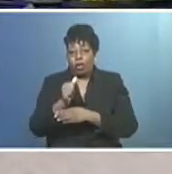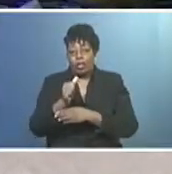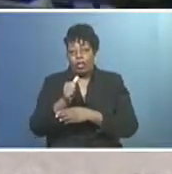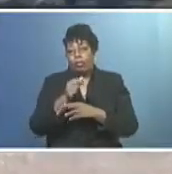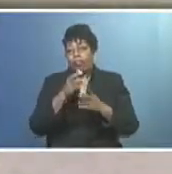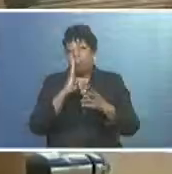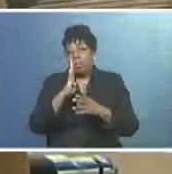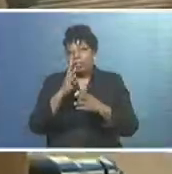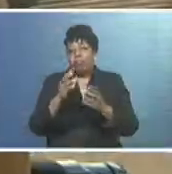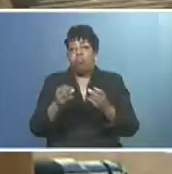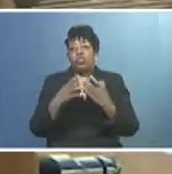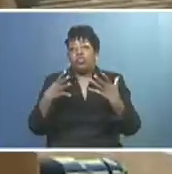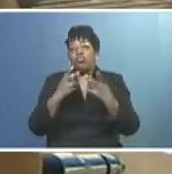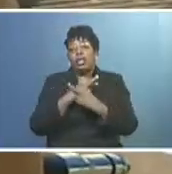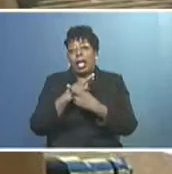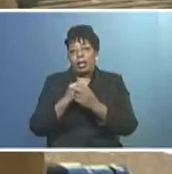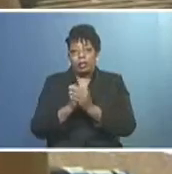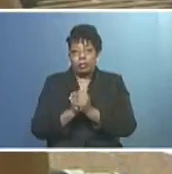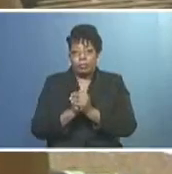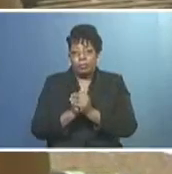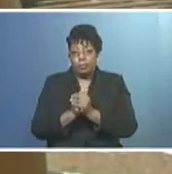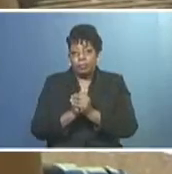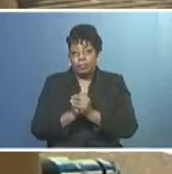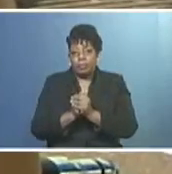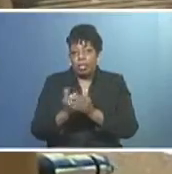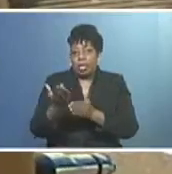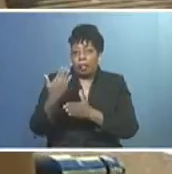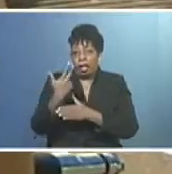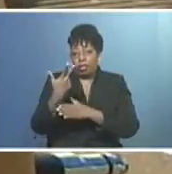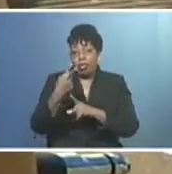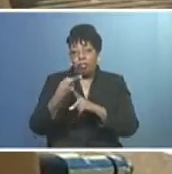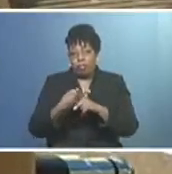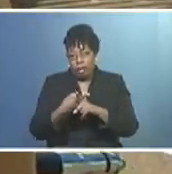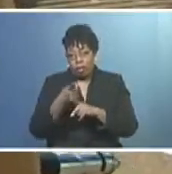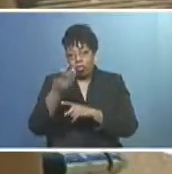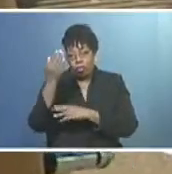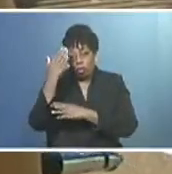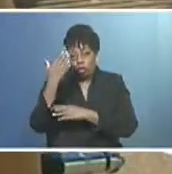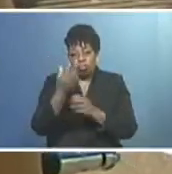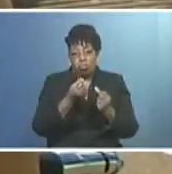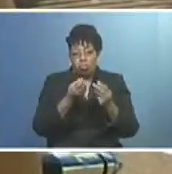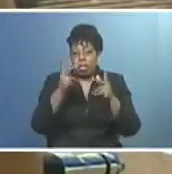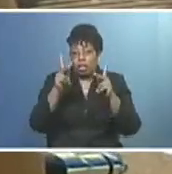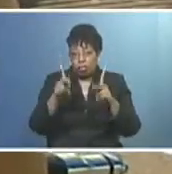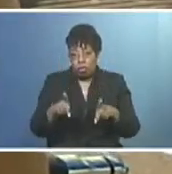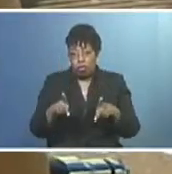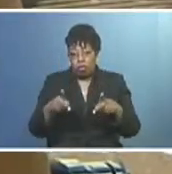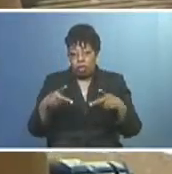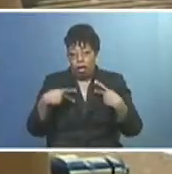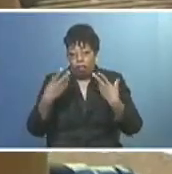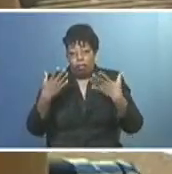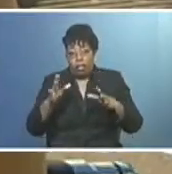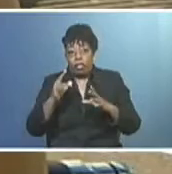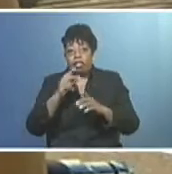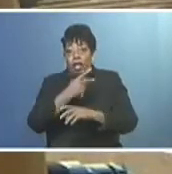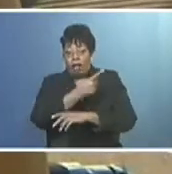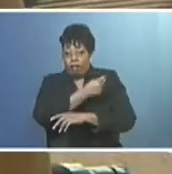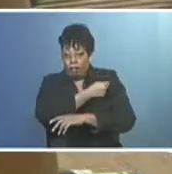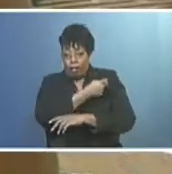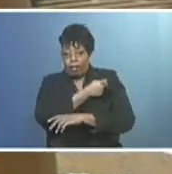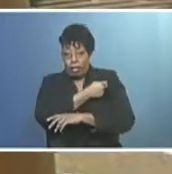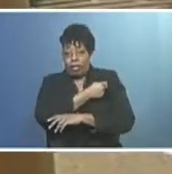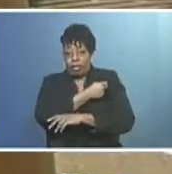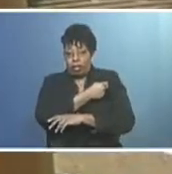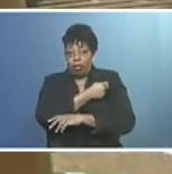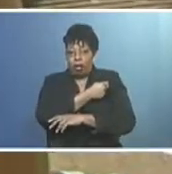guard down. Over the last 3 months, you are quite aware that a number of persons have been vaccinated. The vaccination of persons